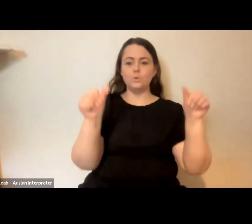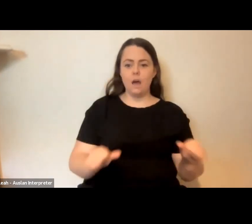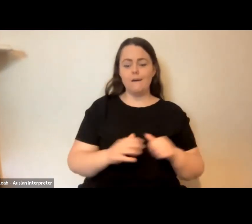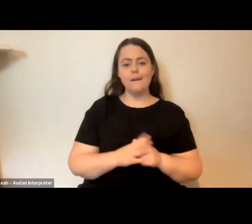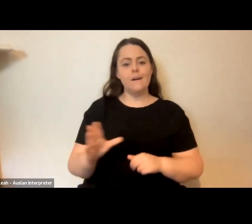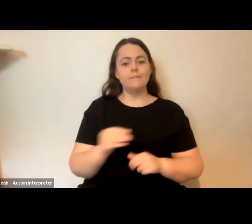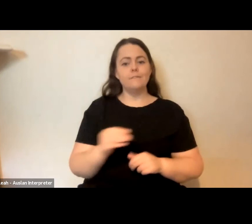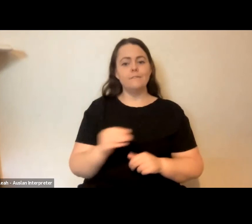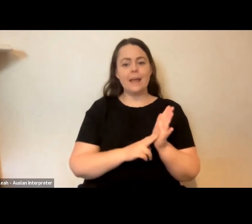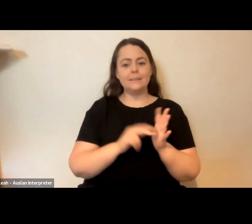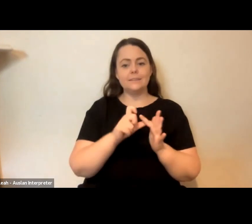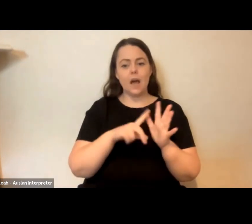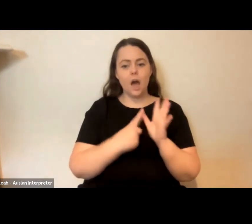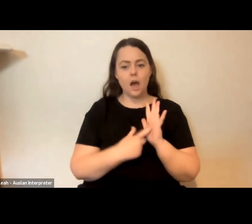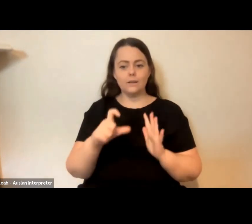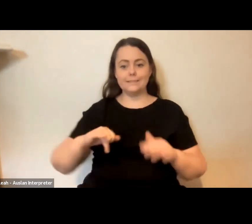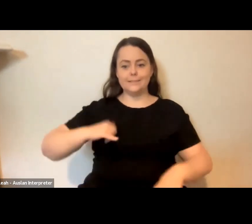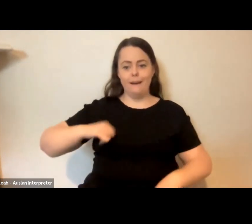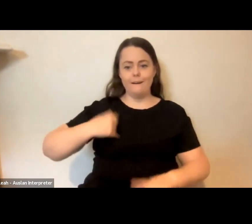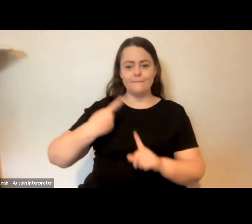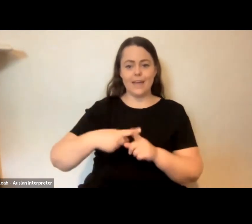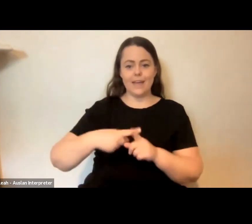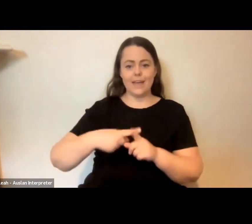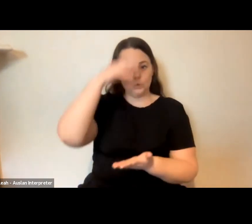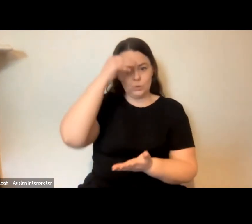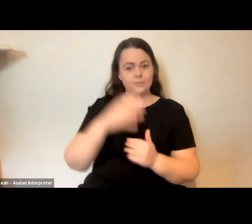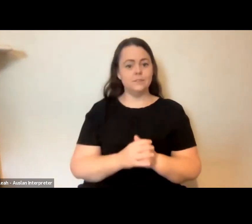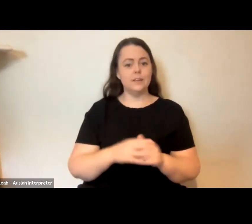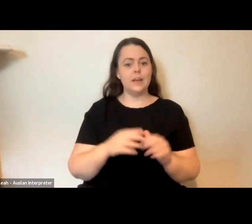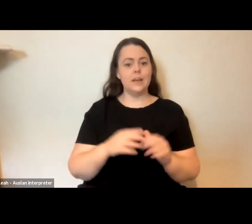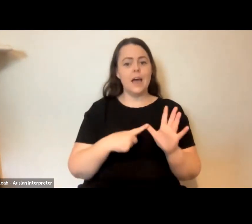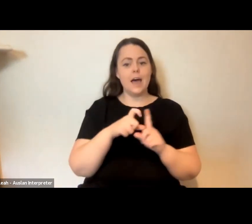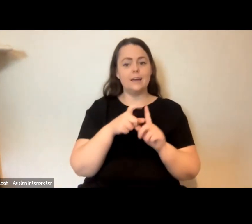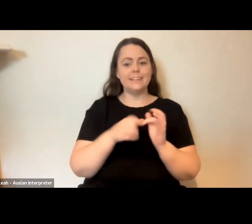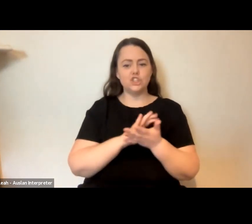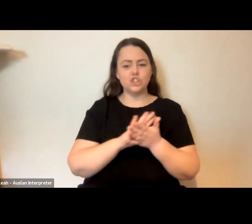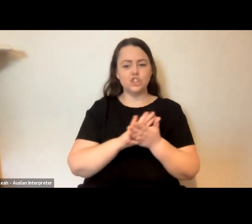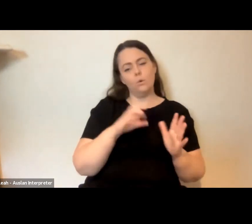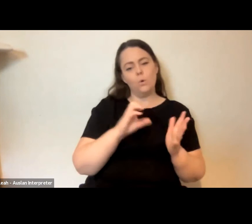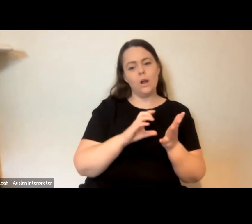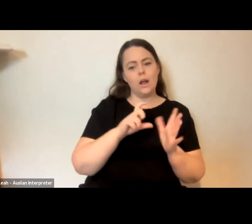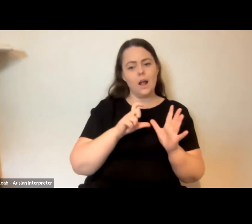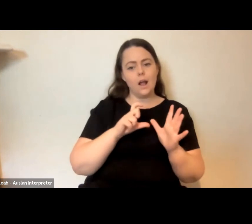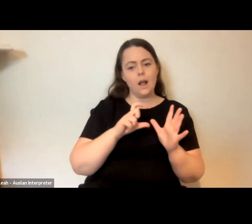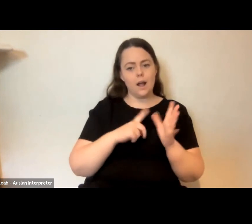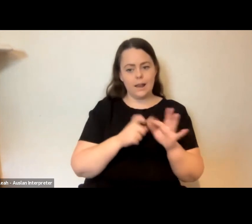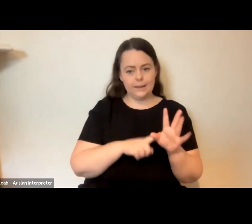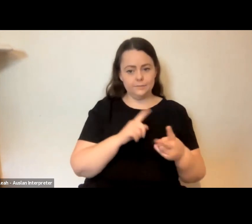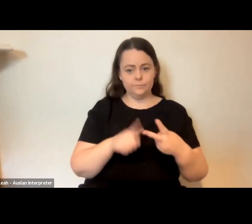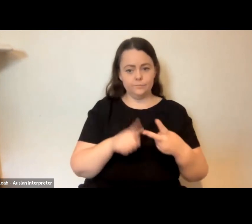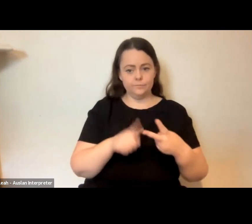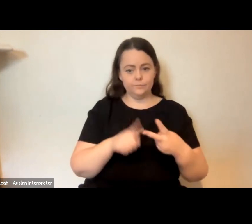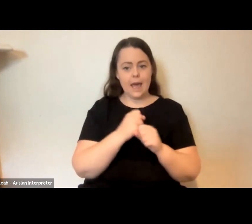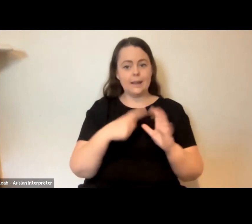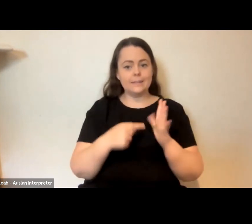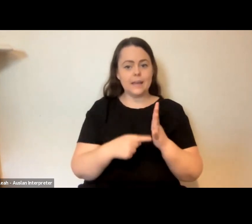and students. And first we have Udesha, or Kali as she prefers, followed by Agatha, Daisy, and then Olivia. And these will go